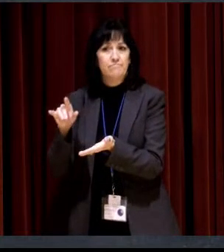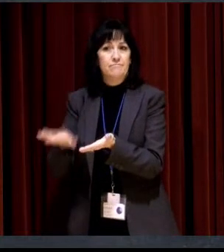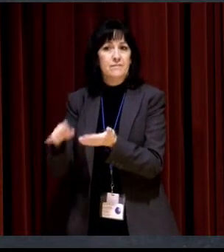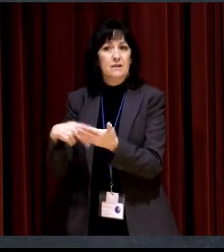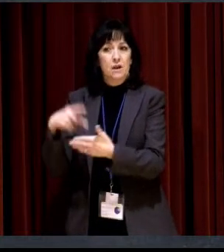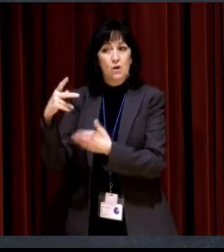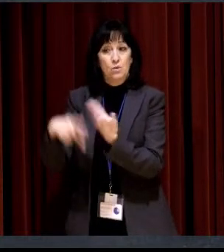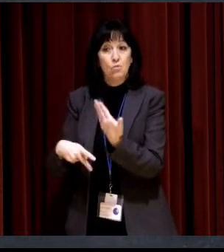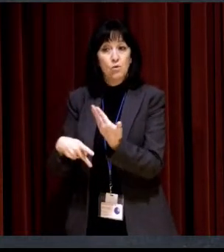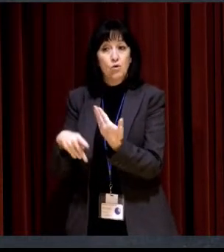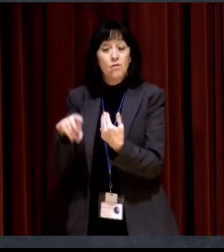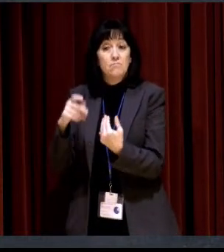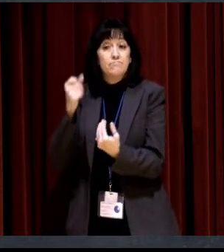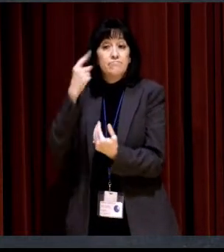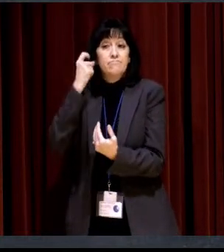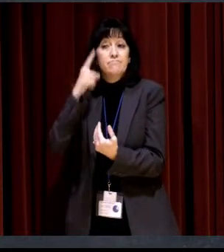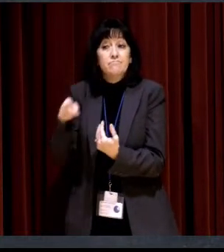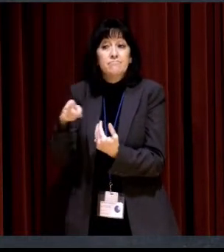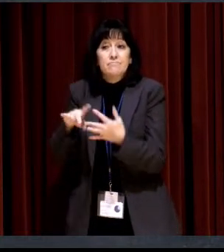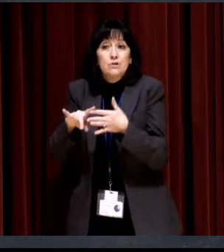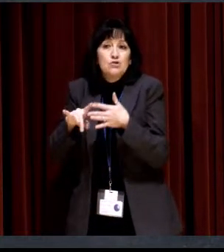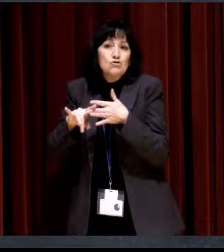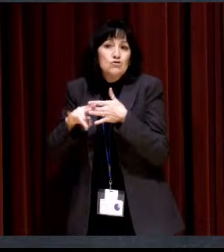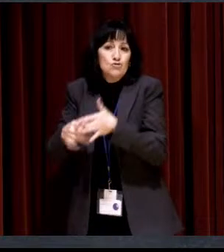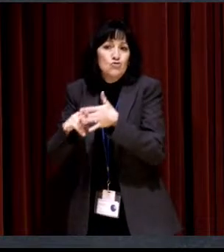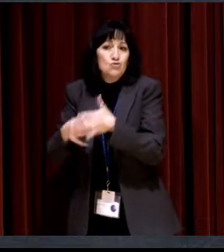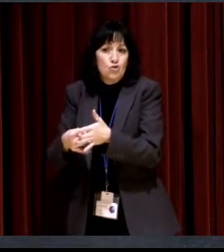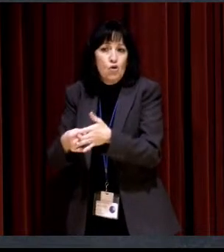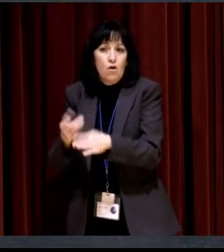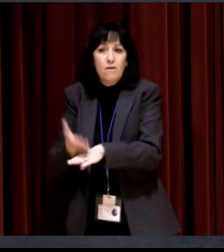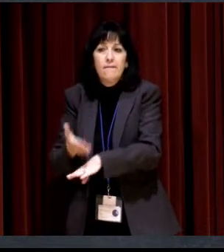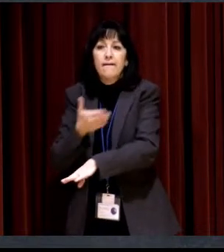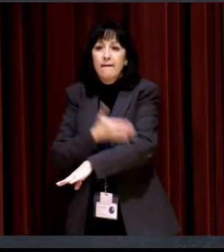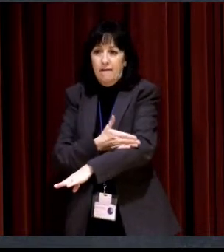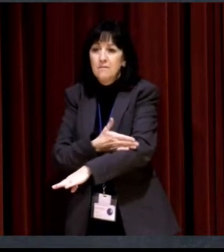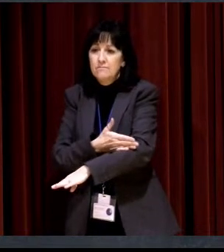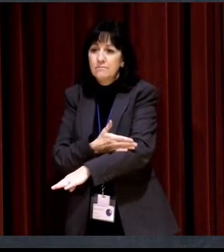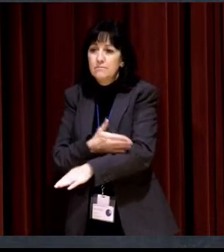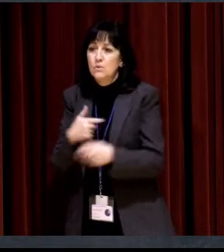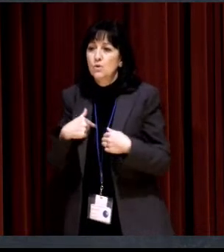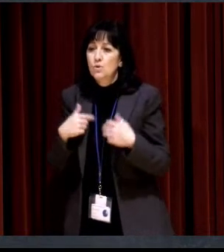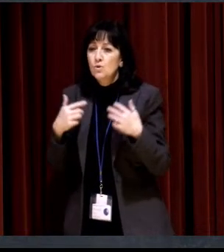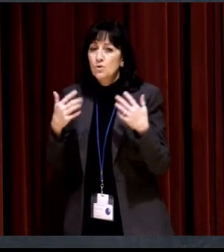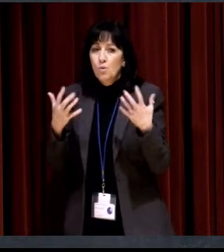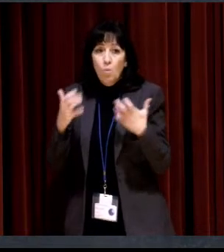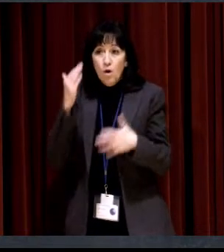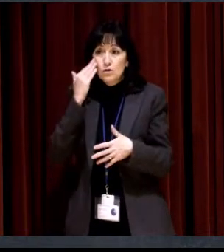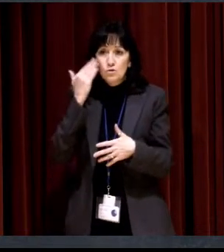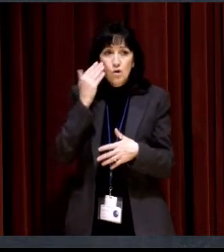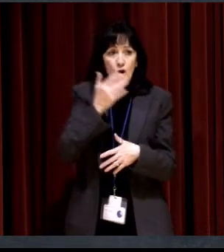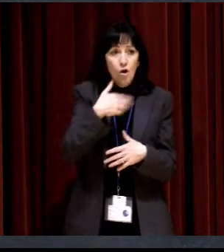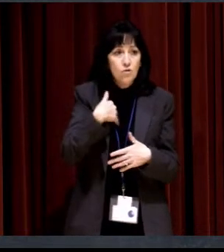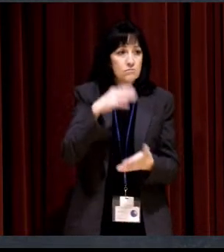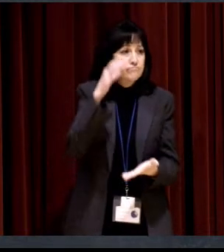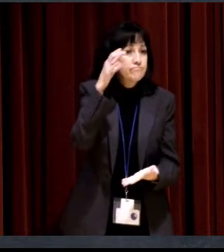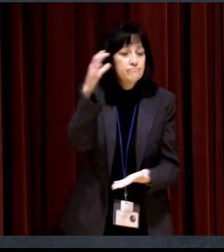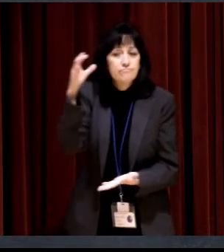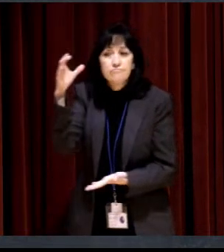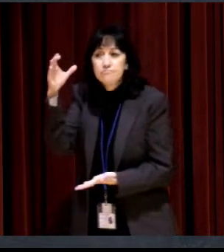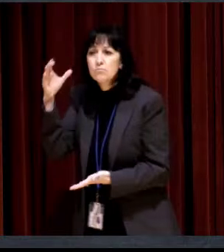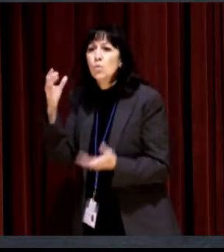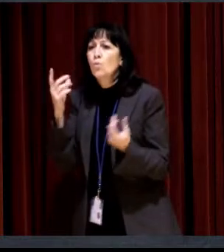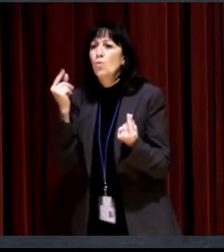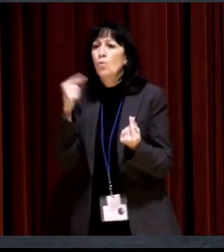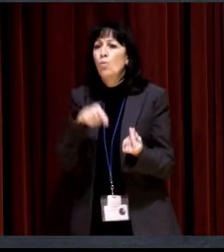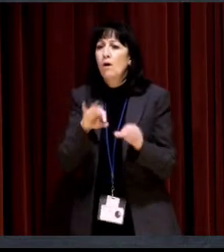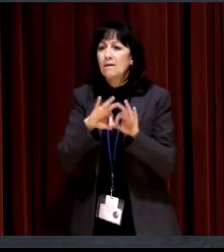starting points. But again, what are the needs? Tell us what the children and the families need. It's not for me to stand up here and say, here's